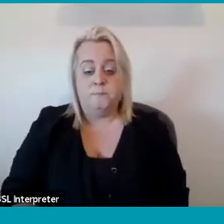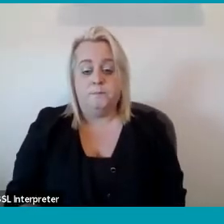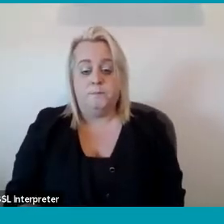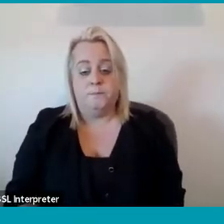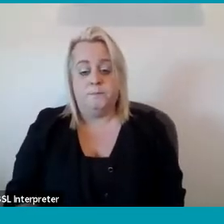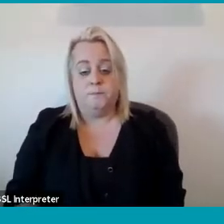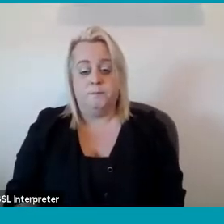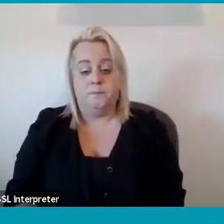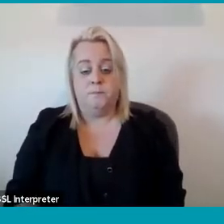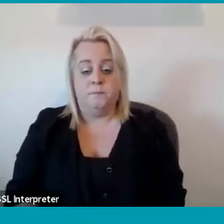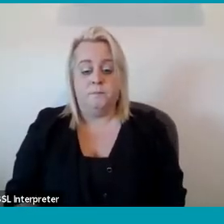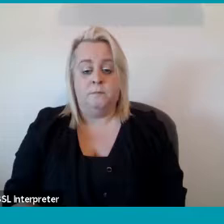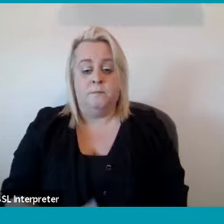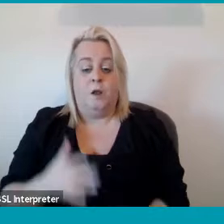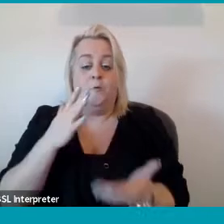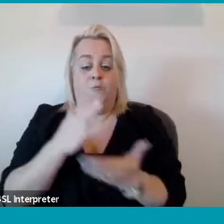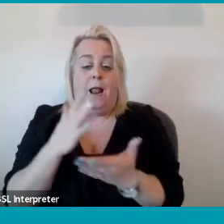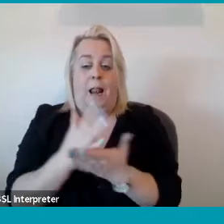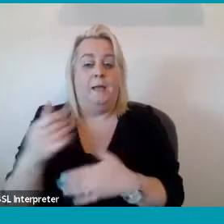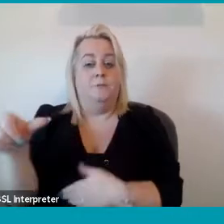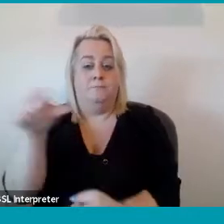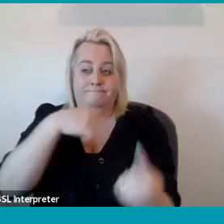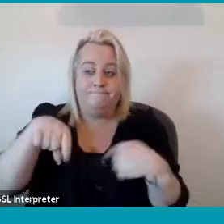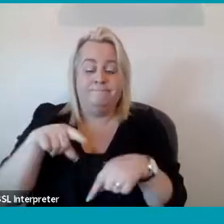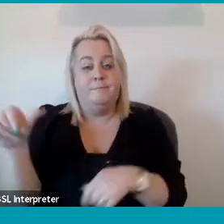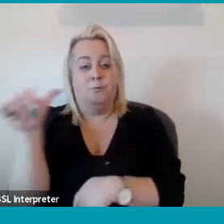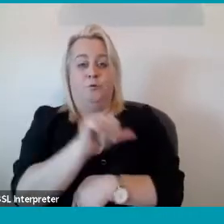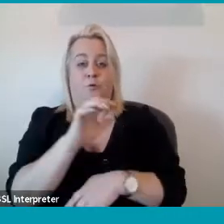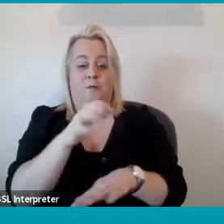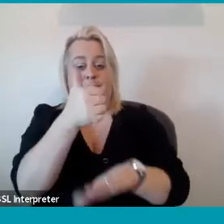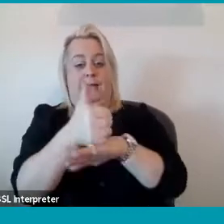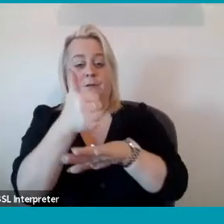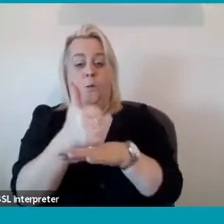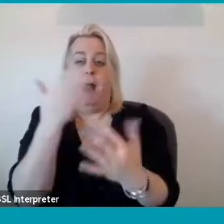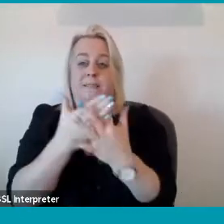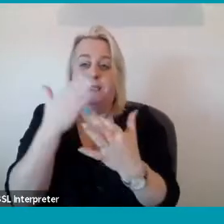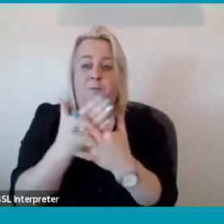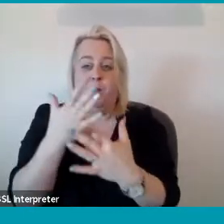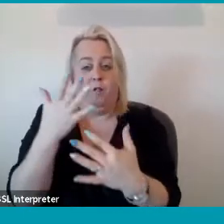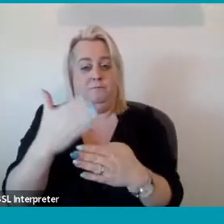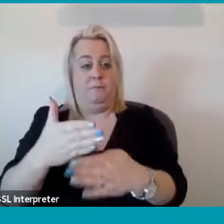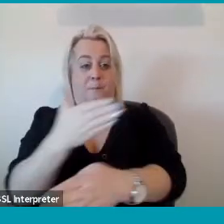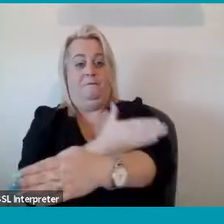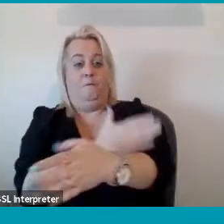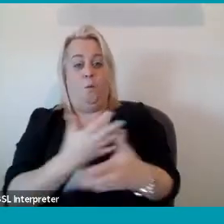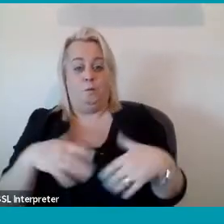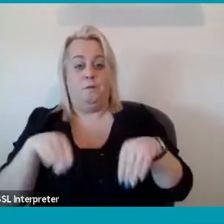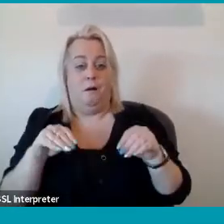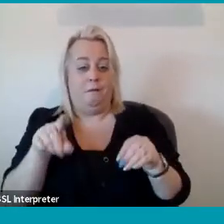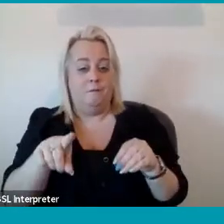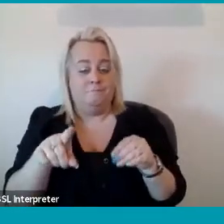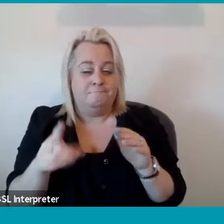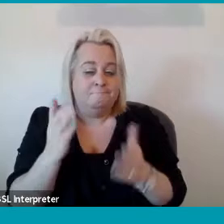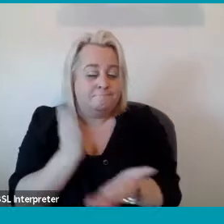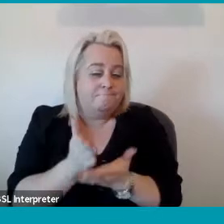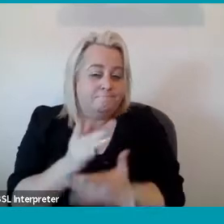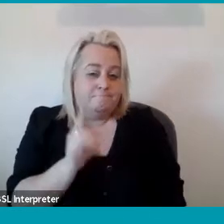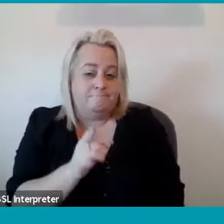just assume that everything should be accessible for everybody as a matter of right. So they're there if you need